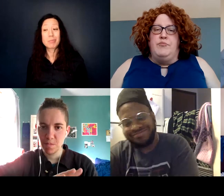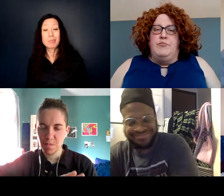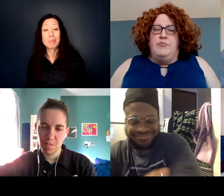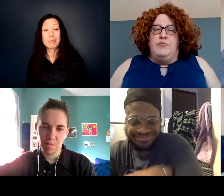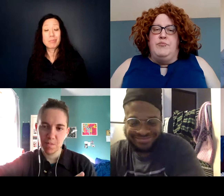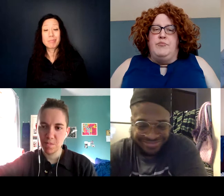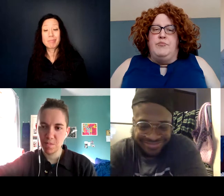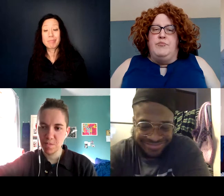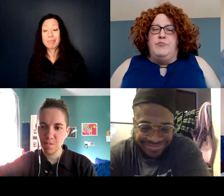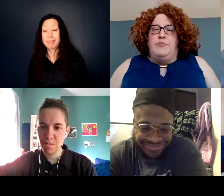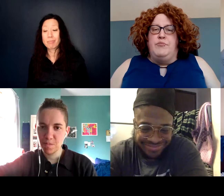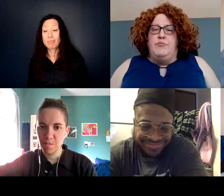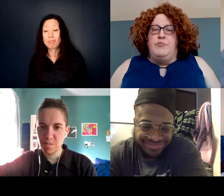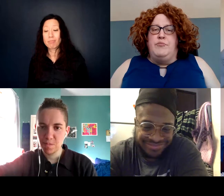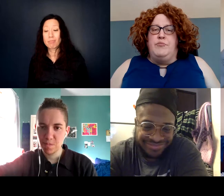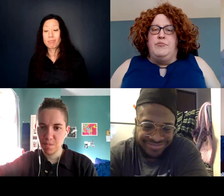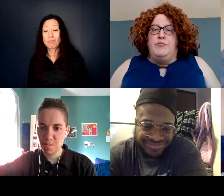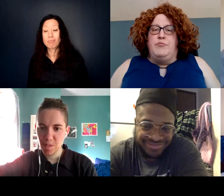So.